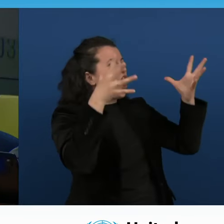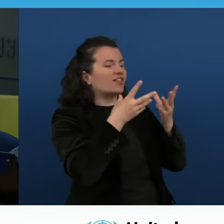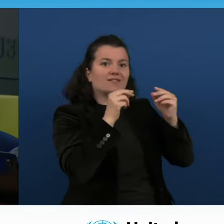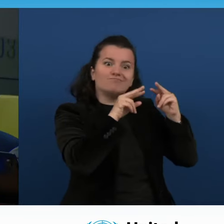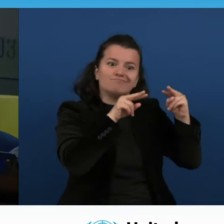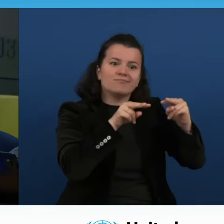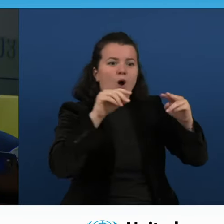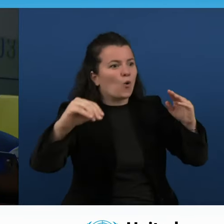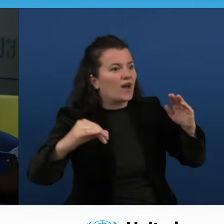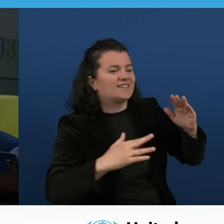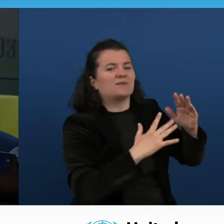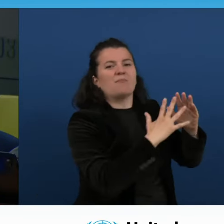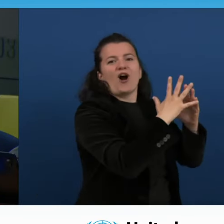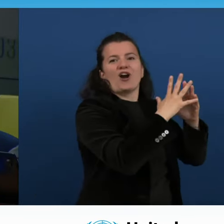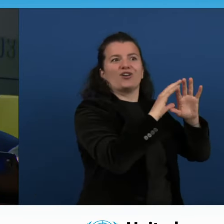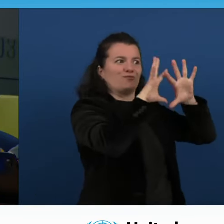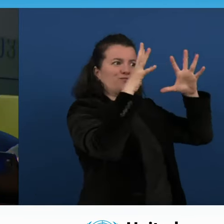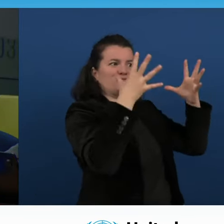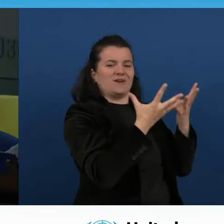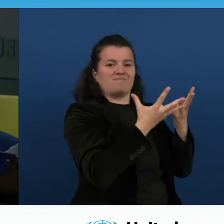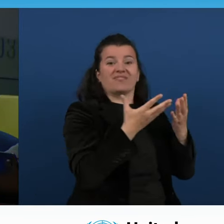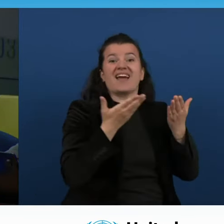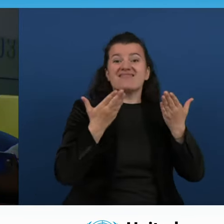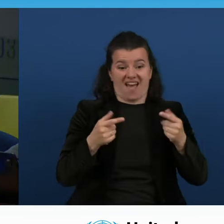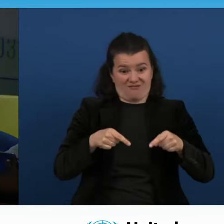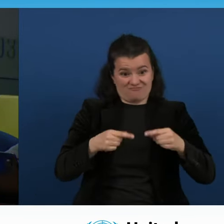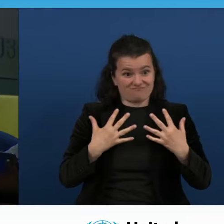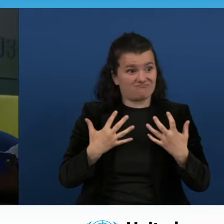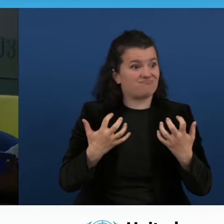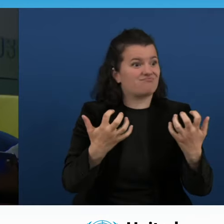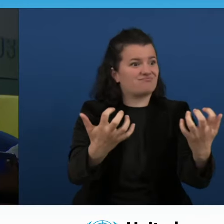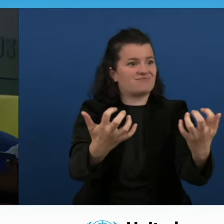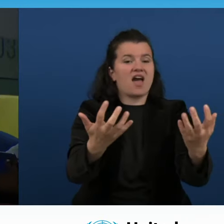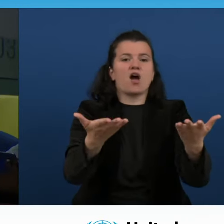This space belongs to you. Thank you very much.